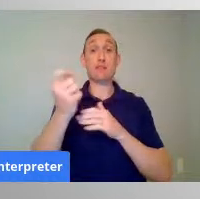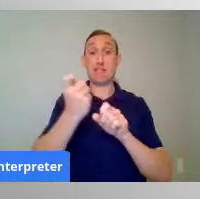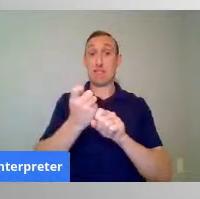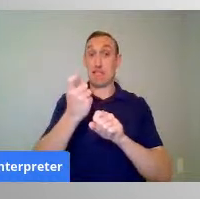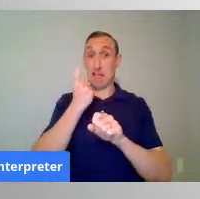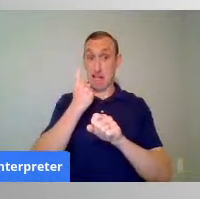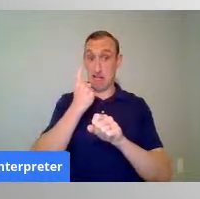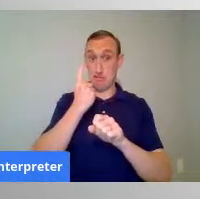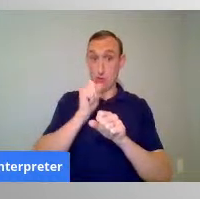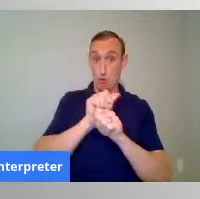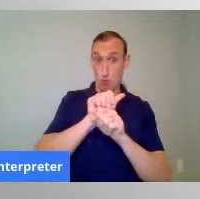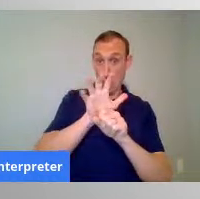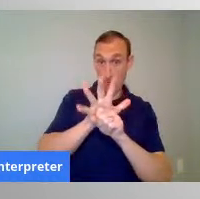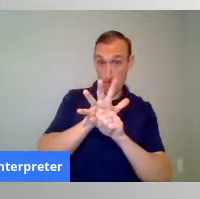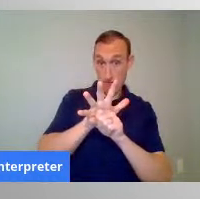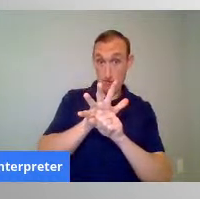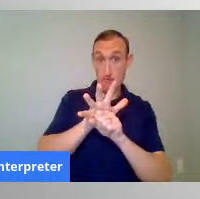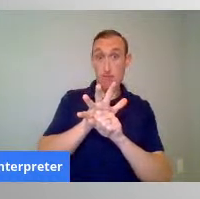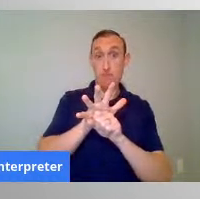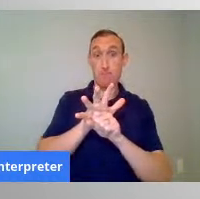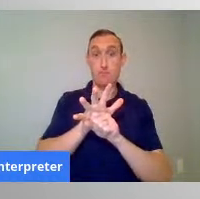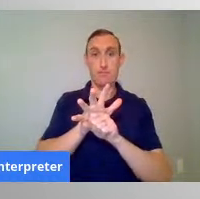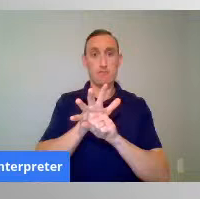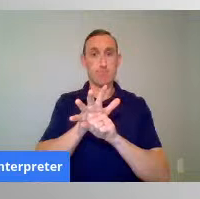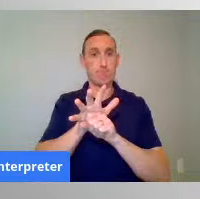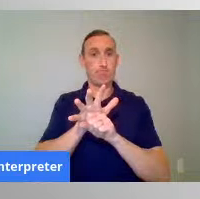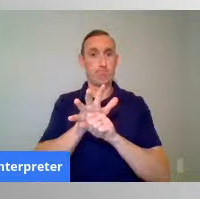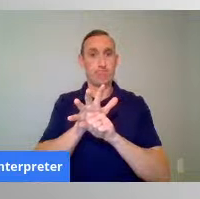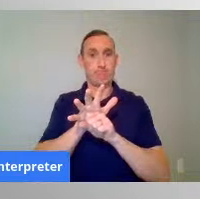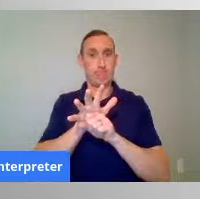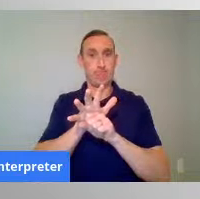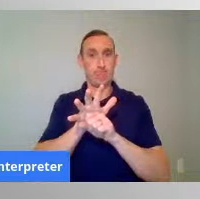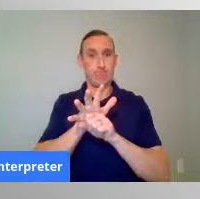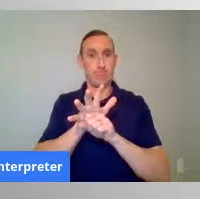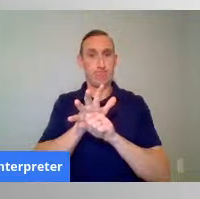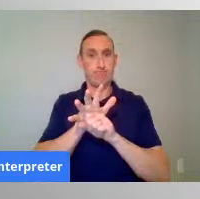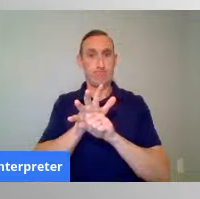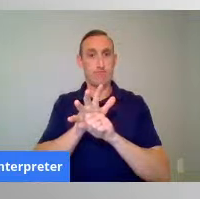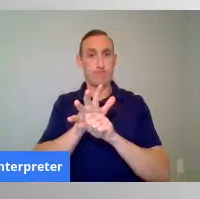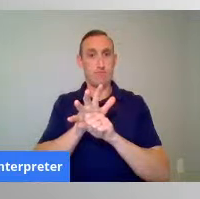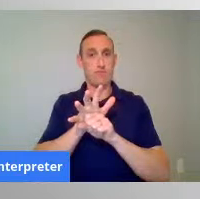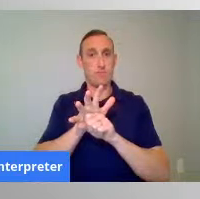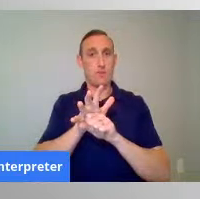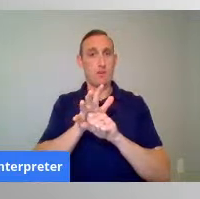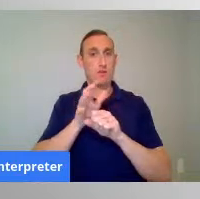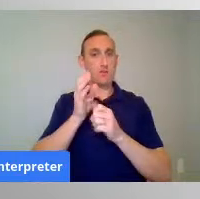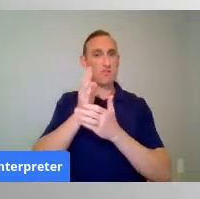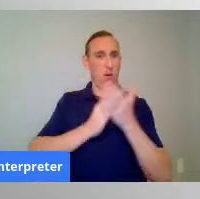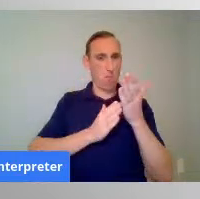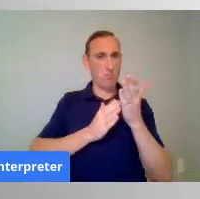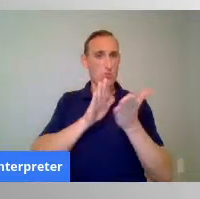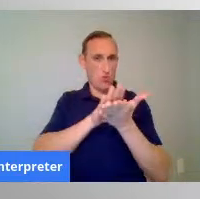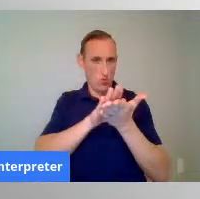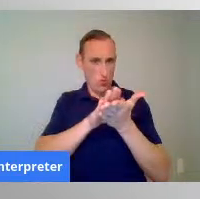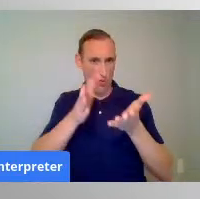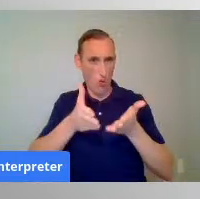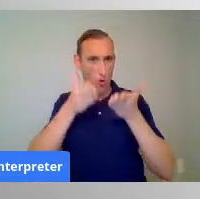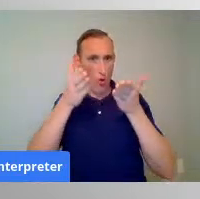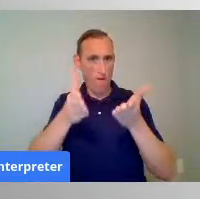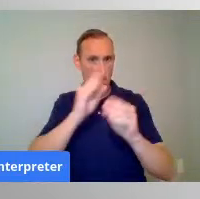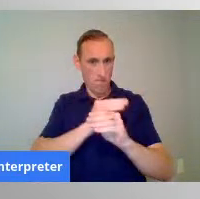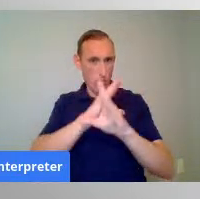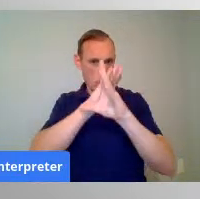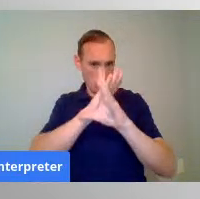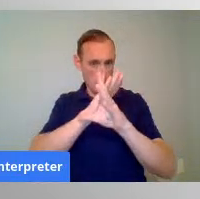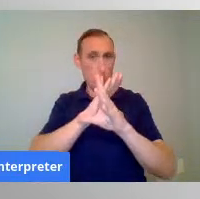COVID, because they were able to do theirs virtually through many different resources with E2020,